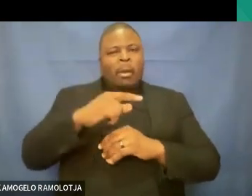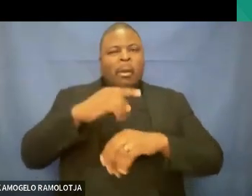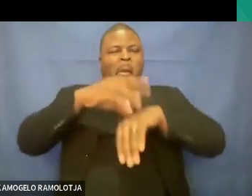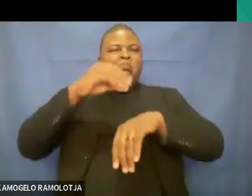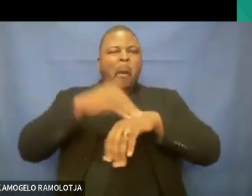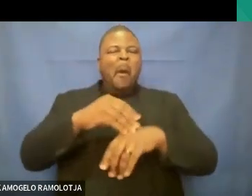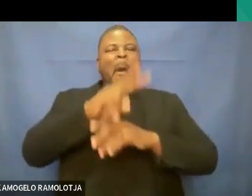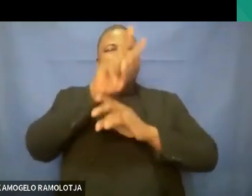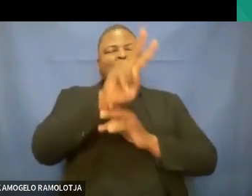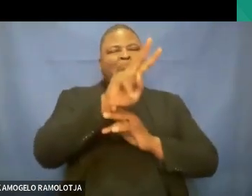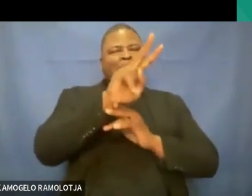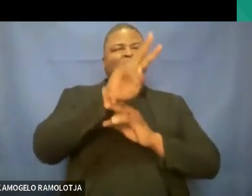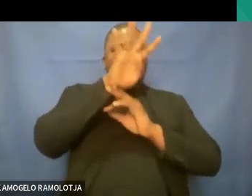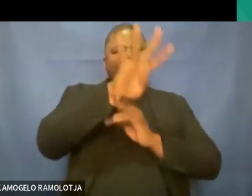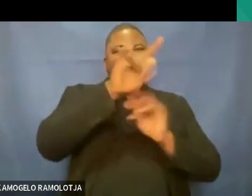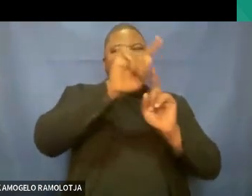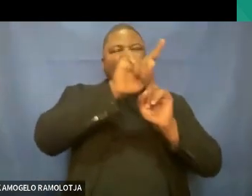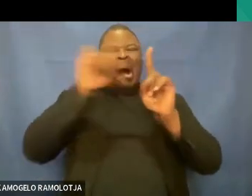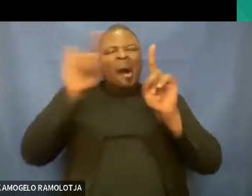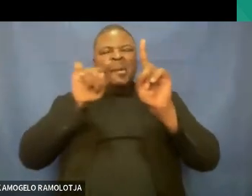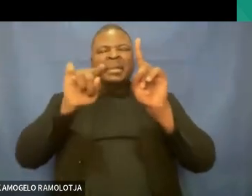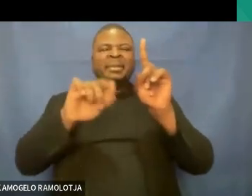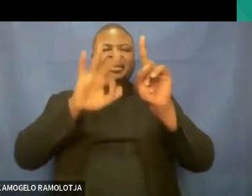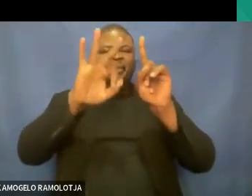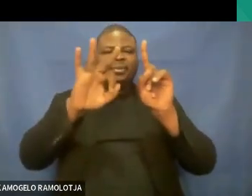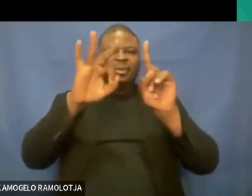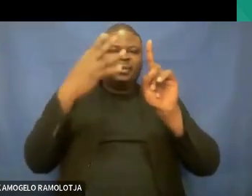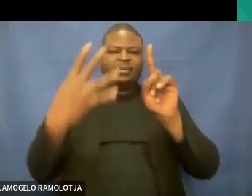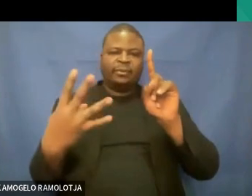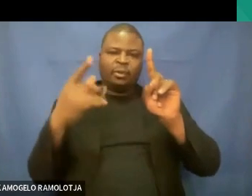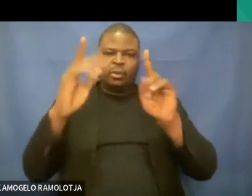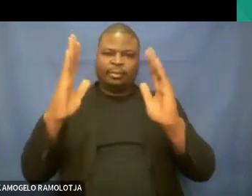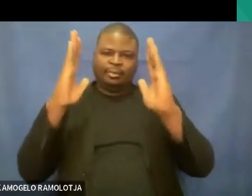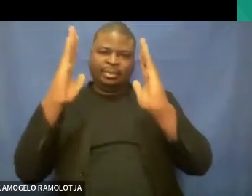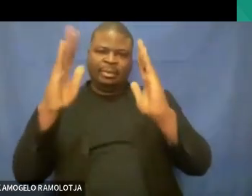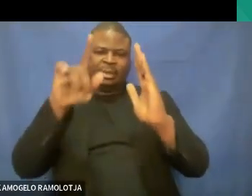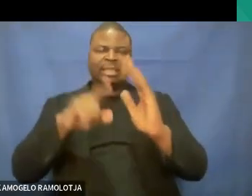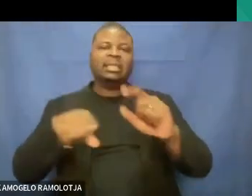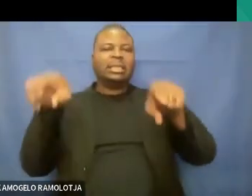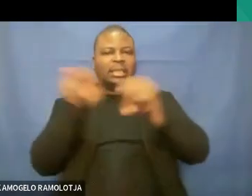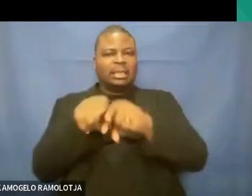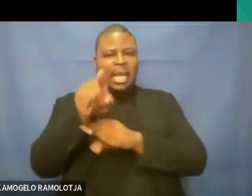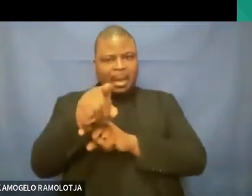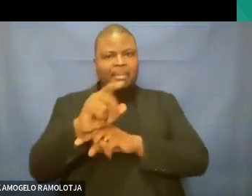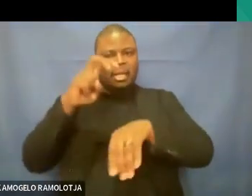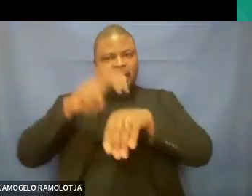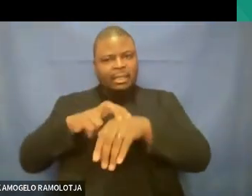things are really also put as services that needs to be